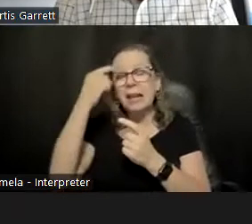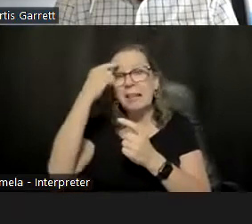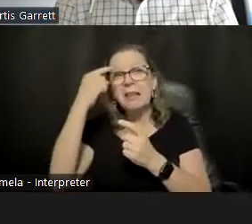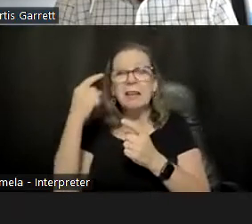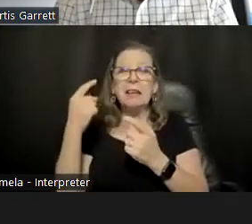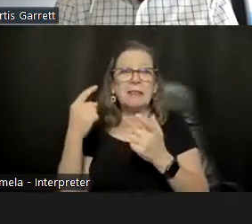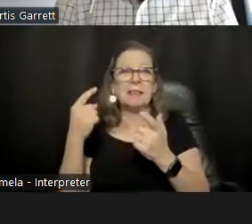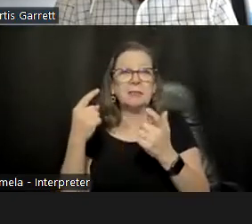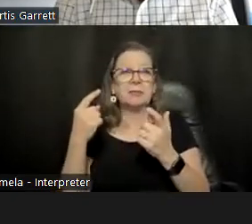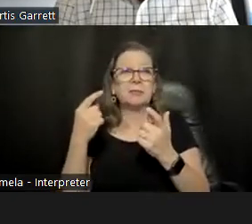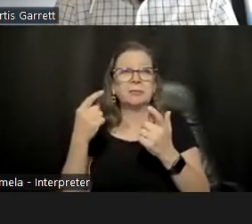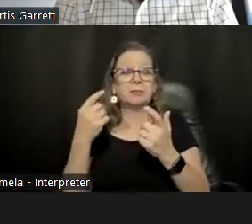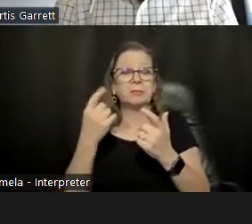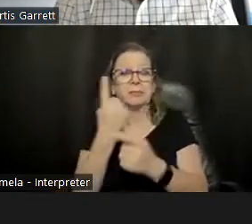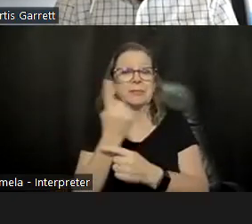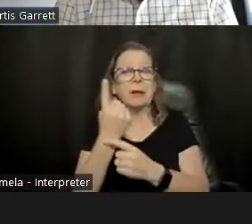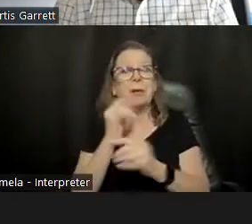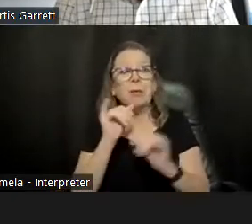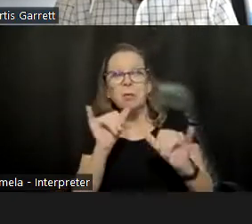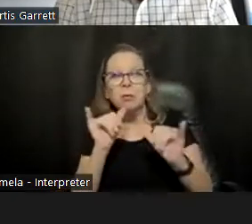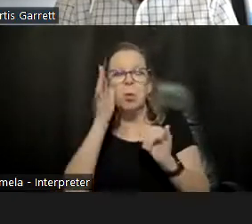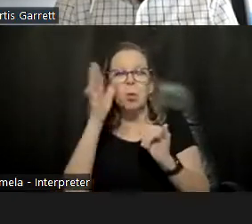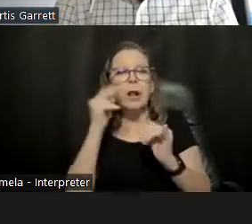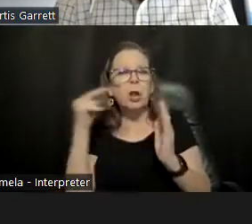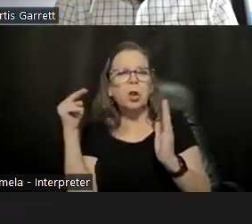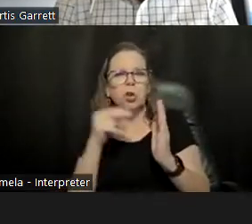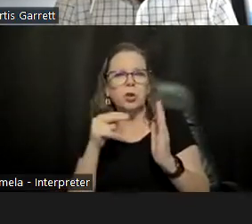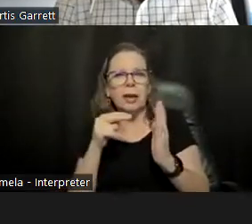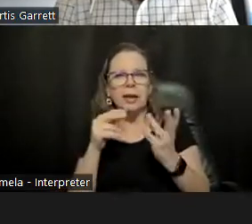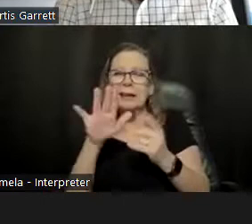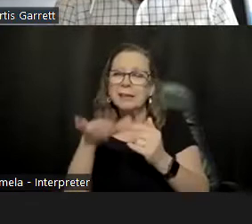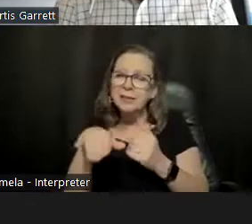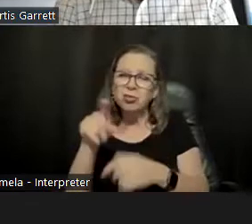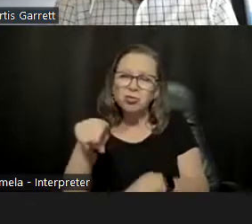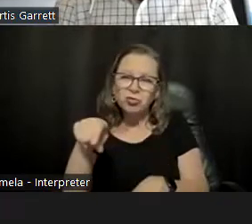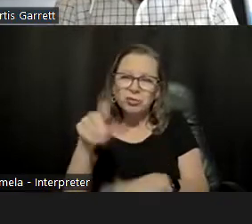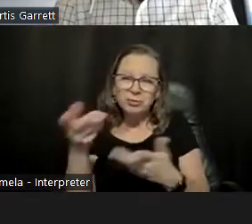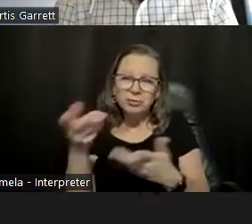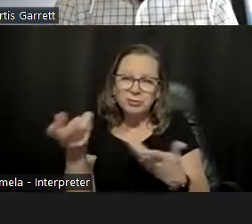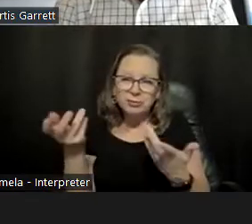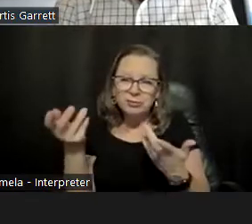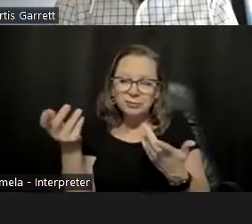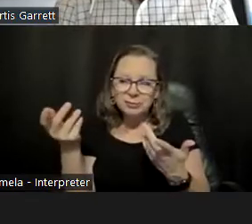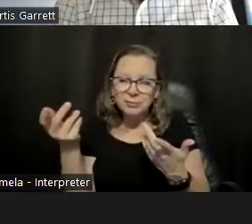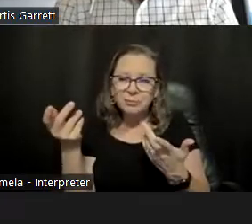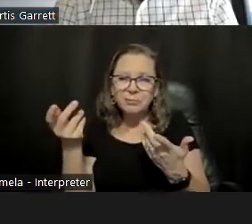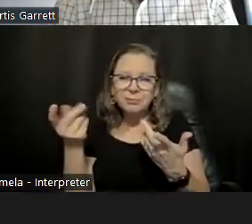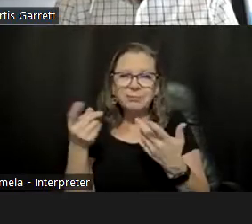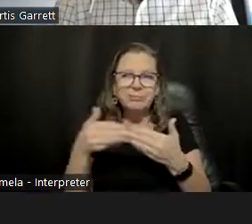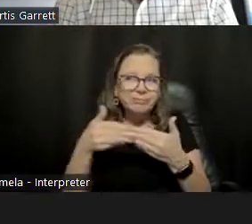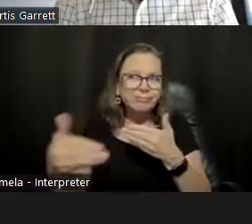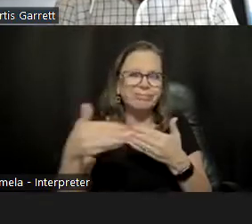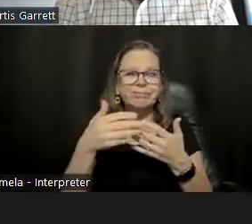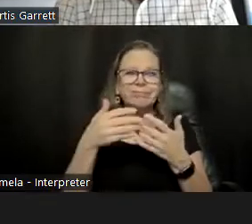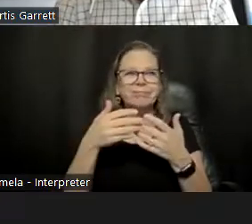top and something that's going to be looked at as it should as a ongoing priority in